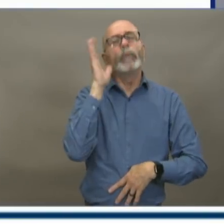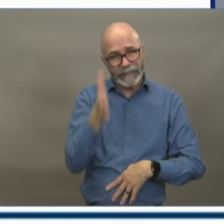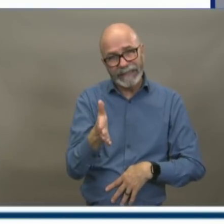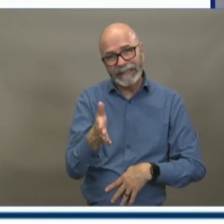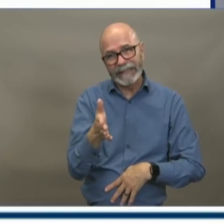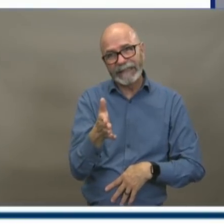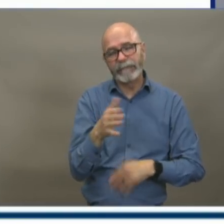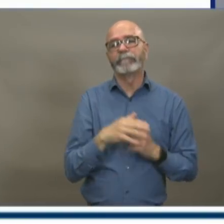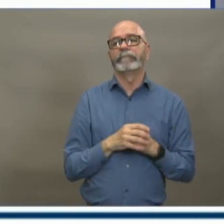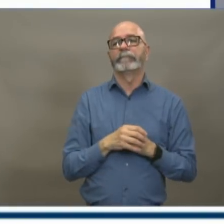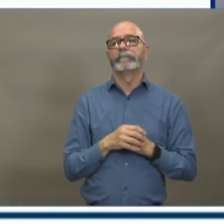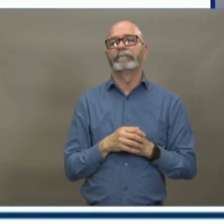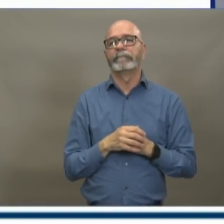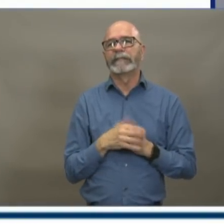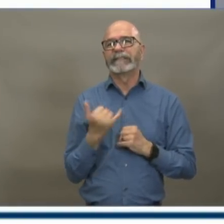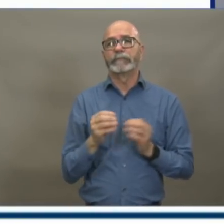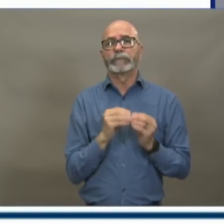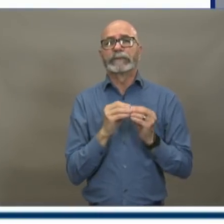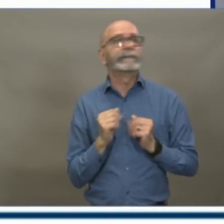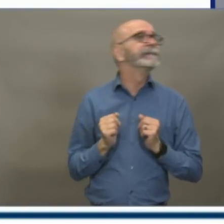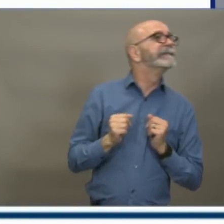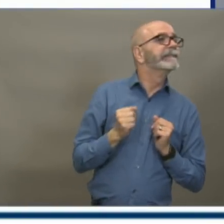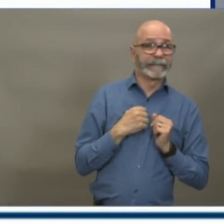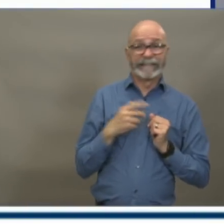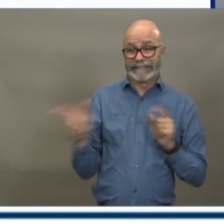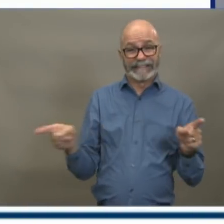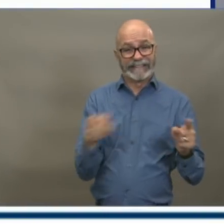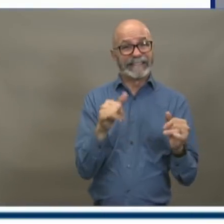that decision is actually, I